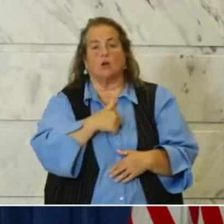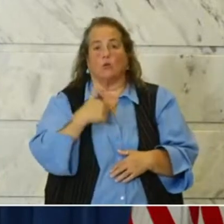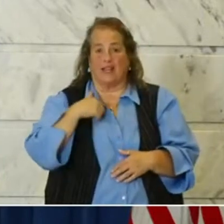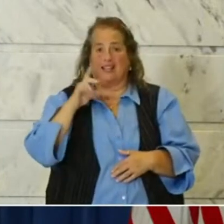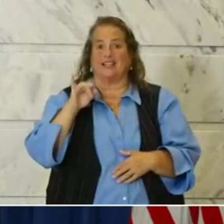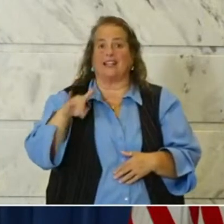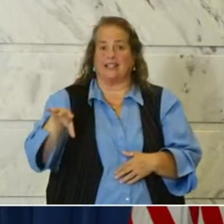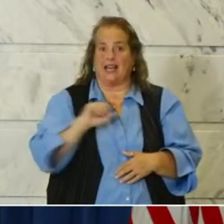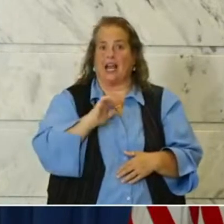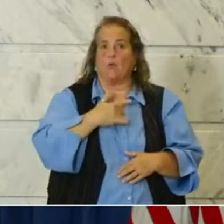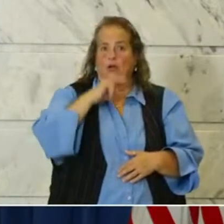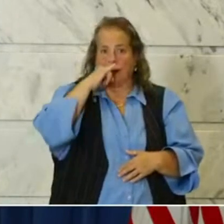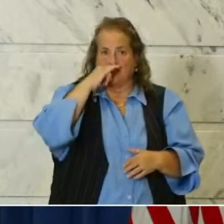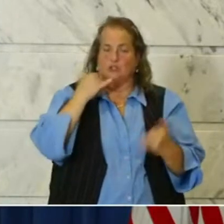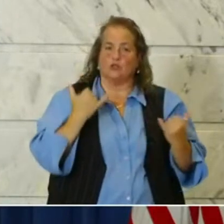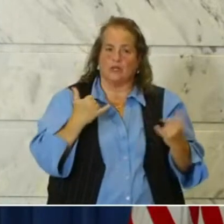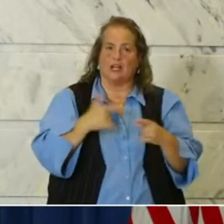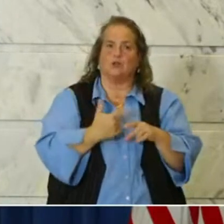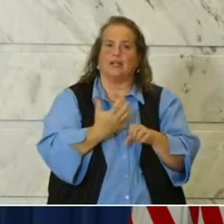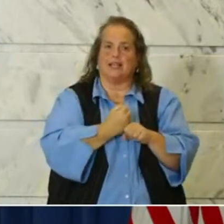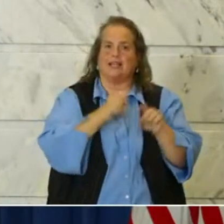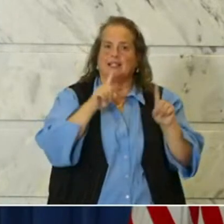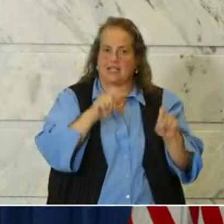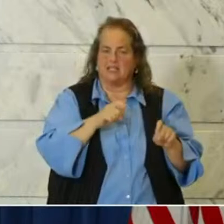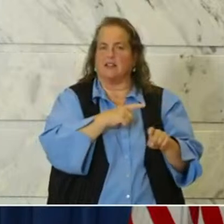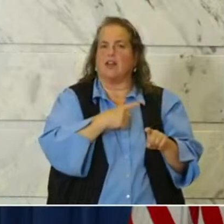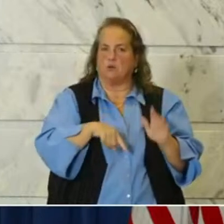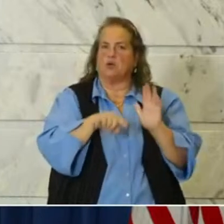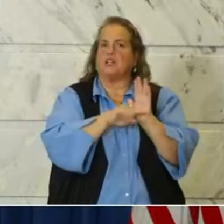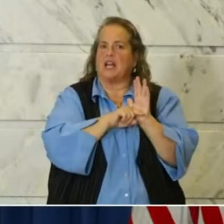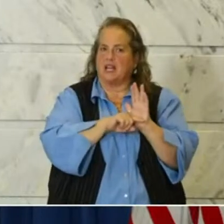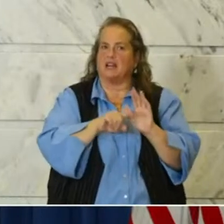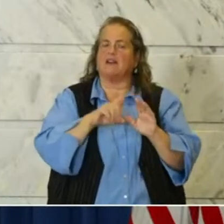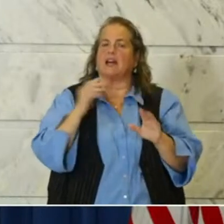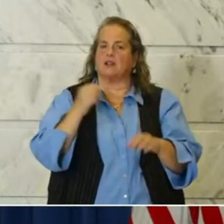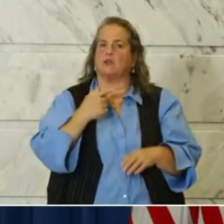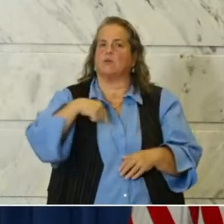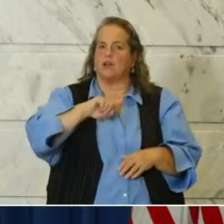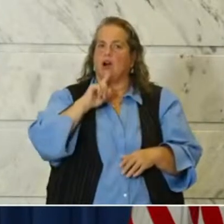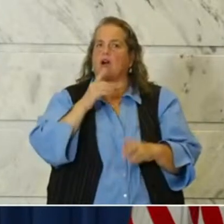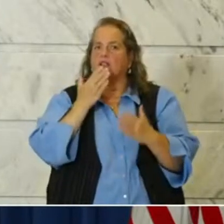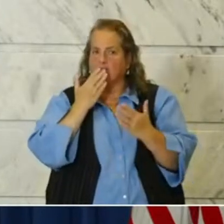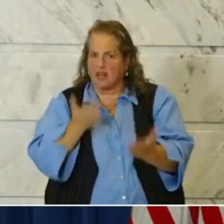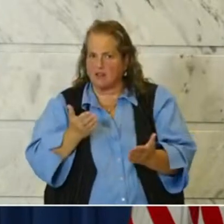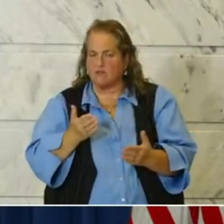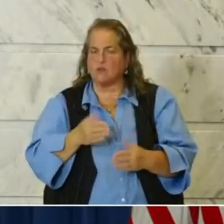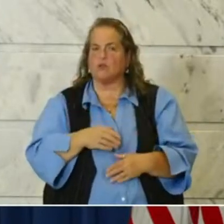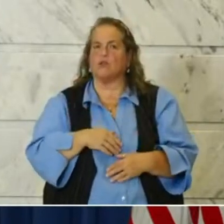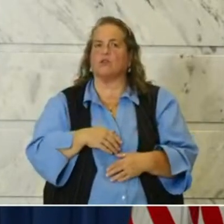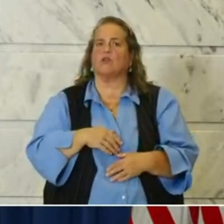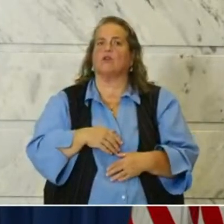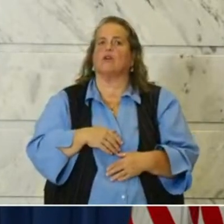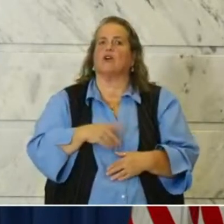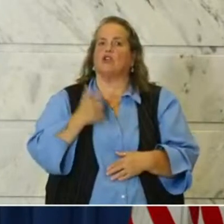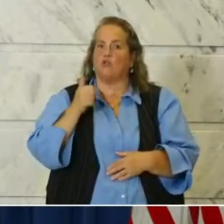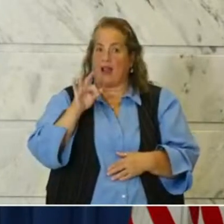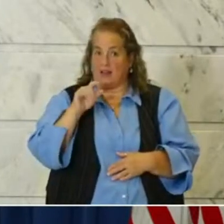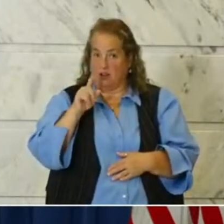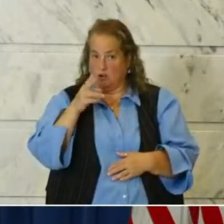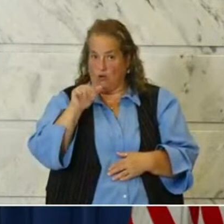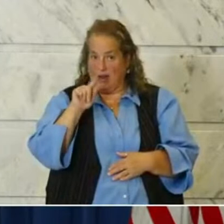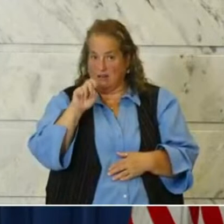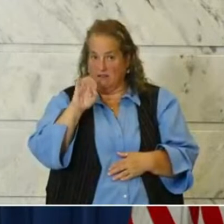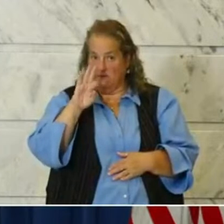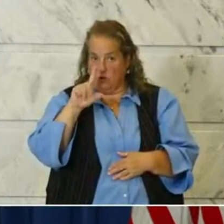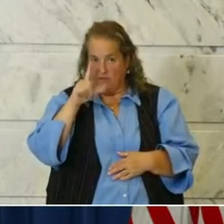tested today, and they were negative, and we are thankful and grateful for that. But